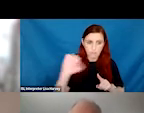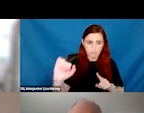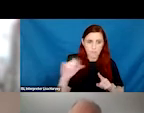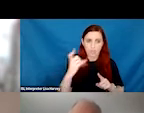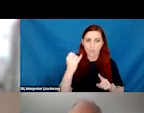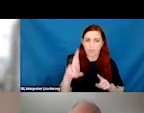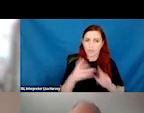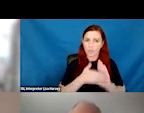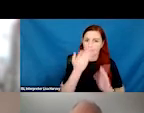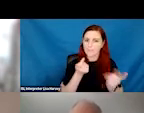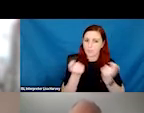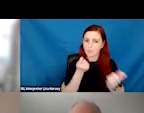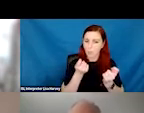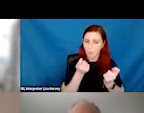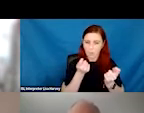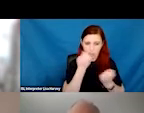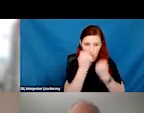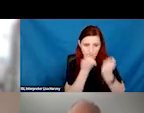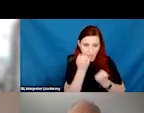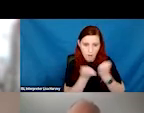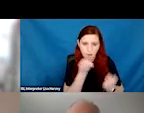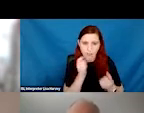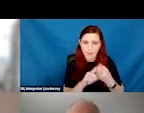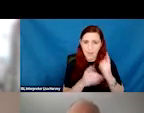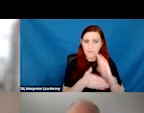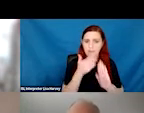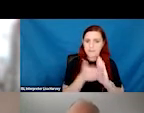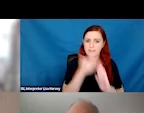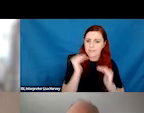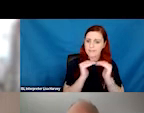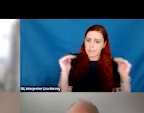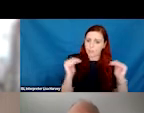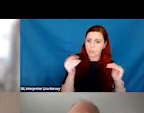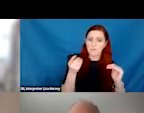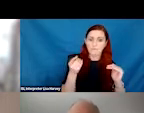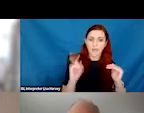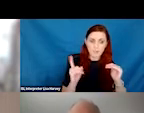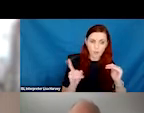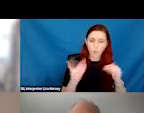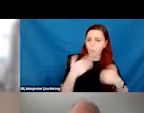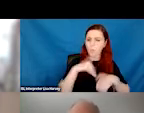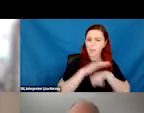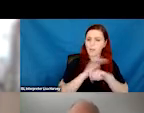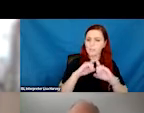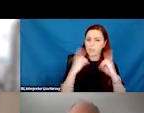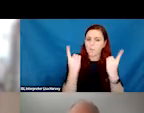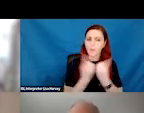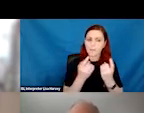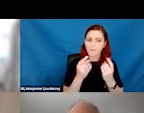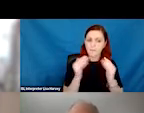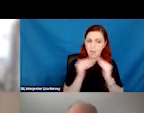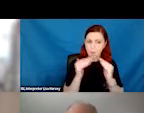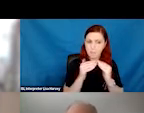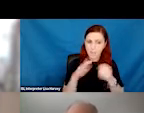Build Control Surveyor and Building Standards Advisor at the Department of Housing,